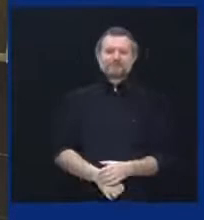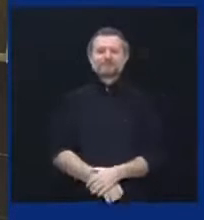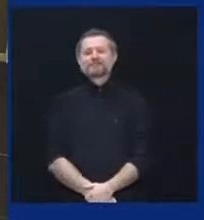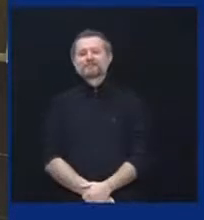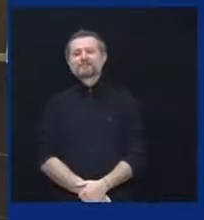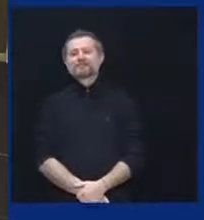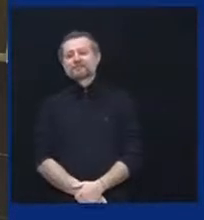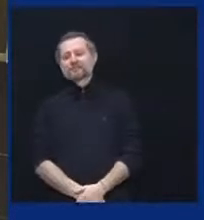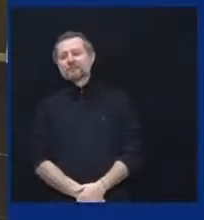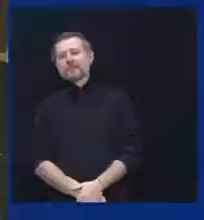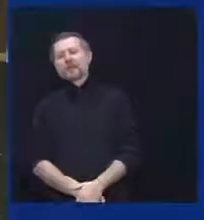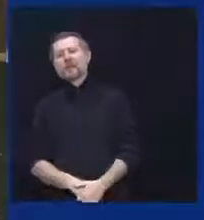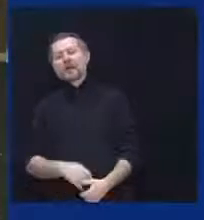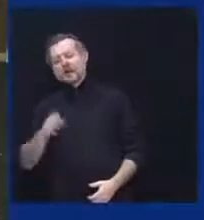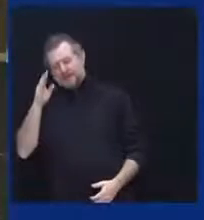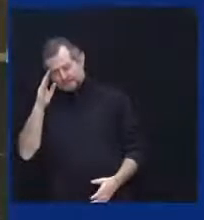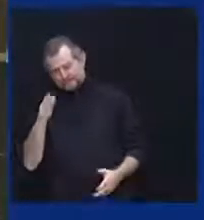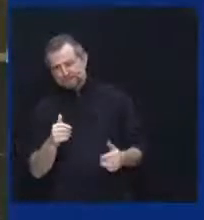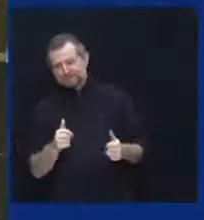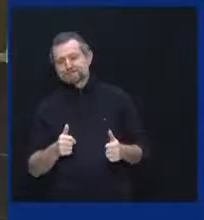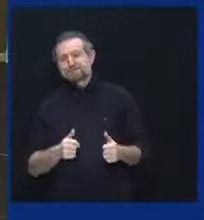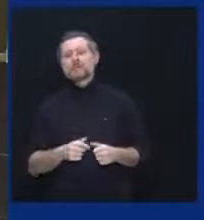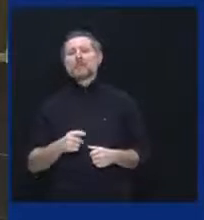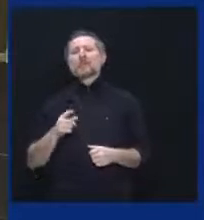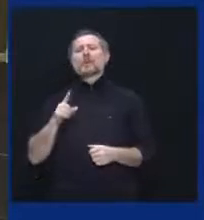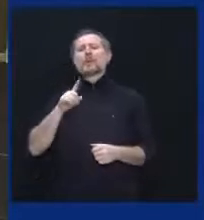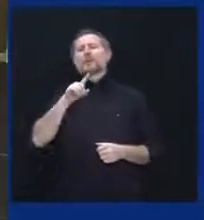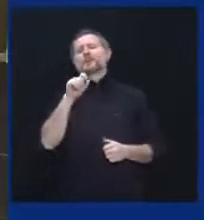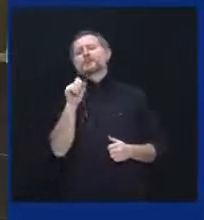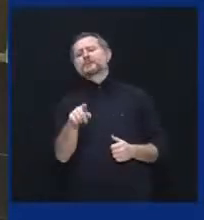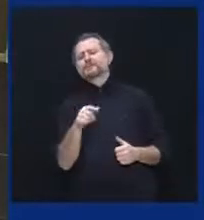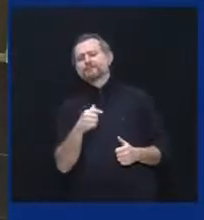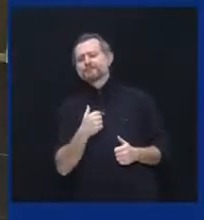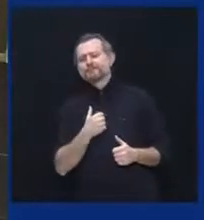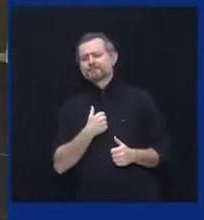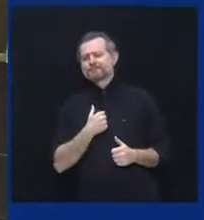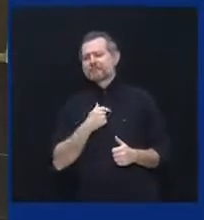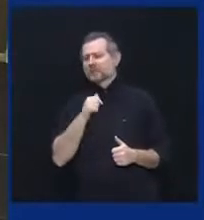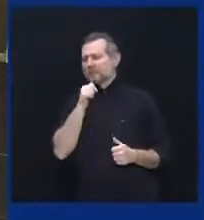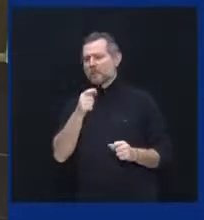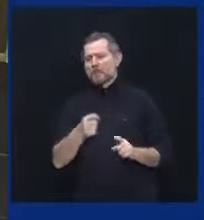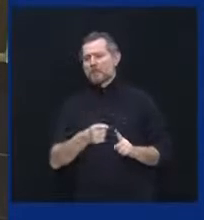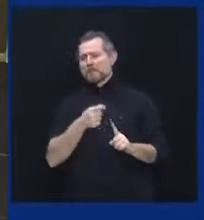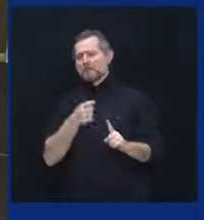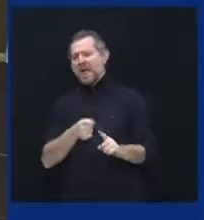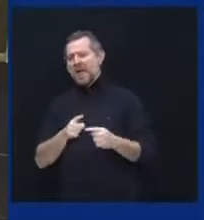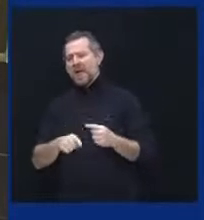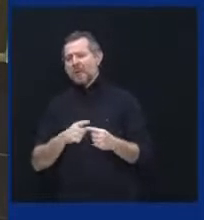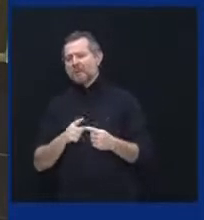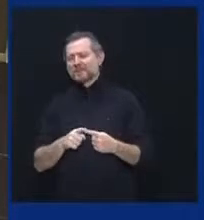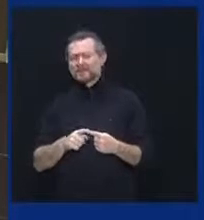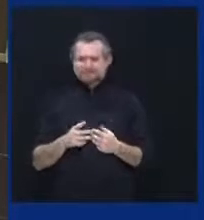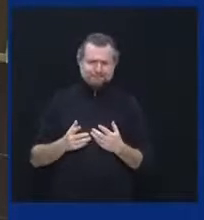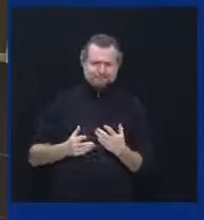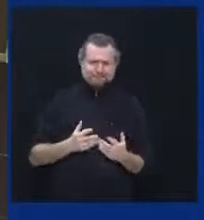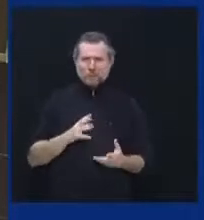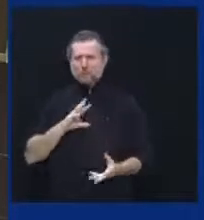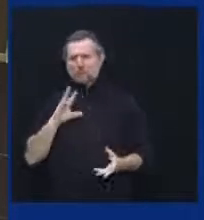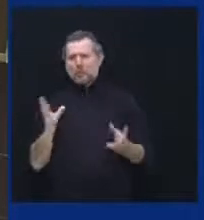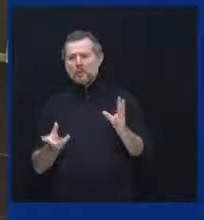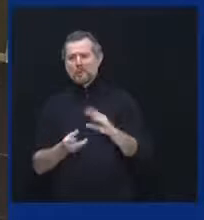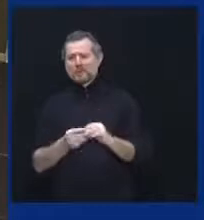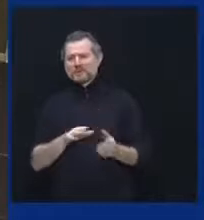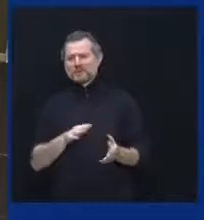Hi. So, the question isn't really about having these total COVID-19 deaths. I